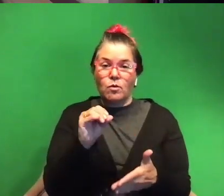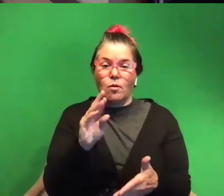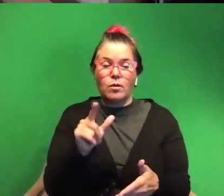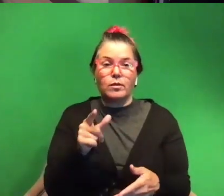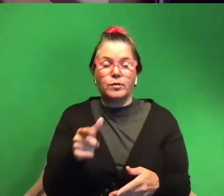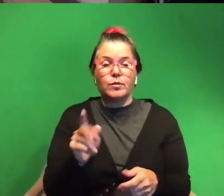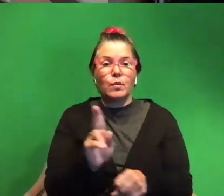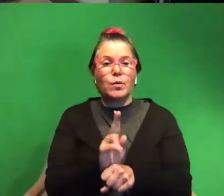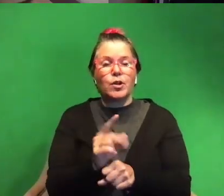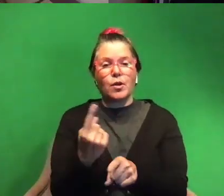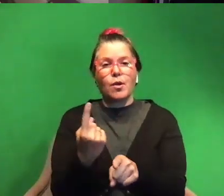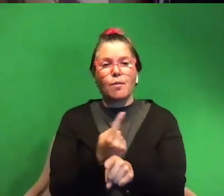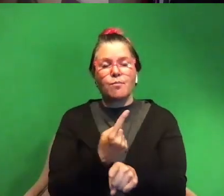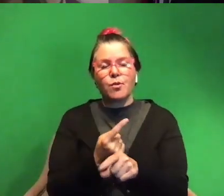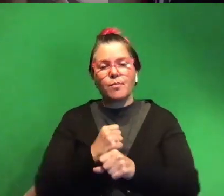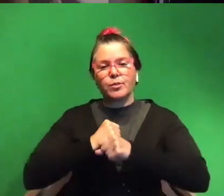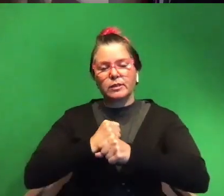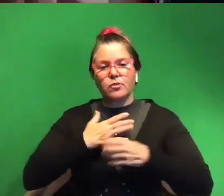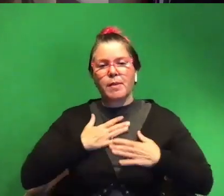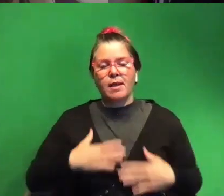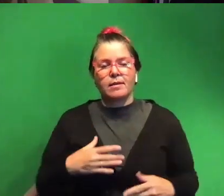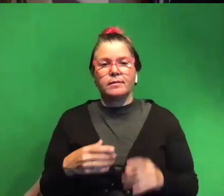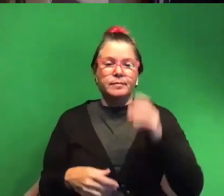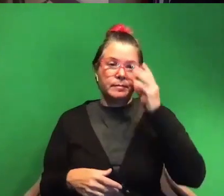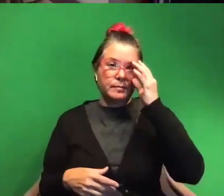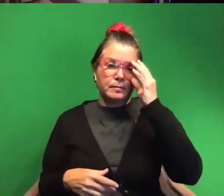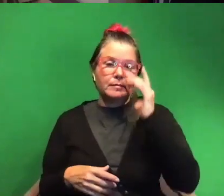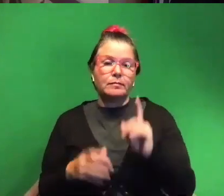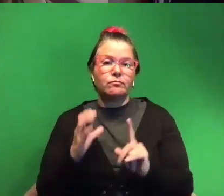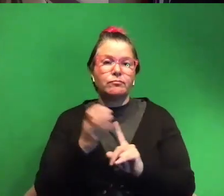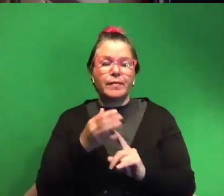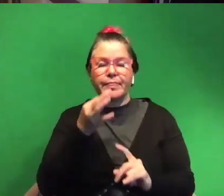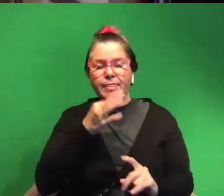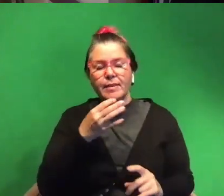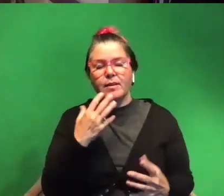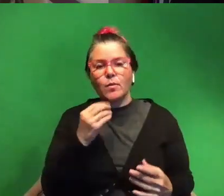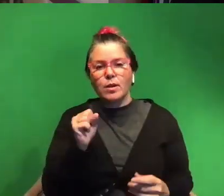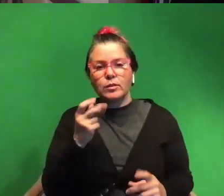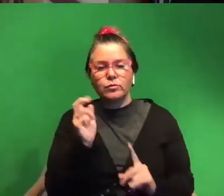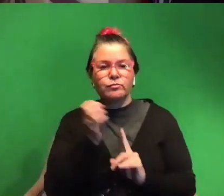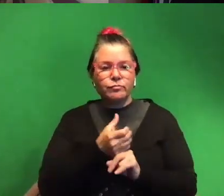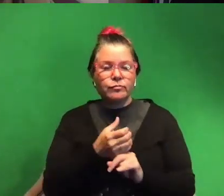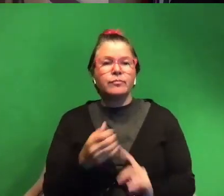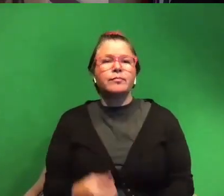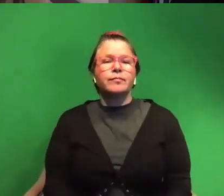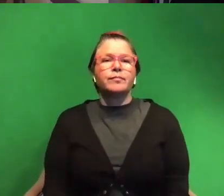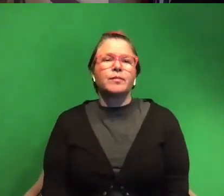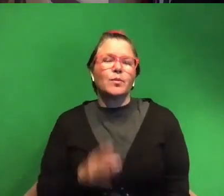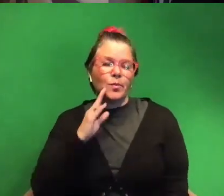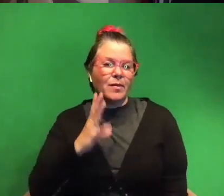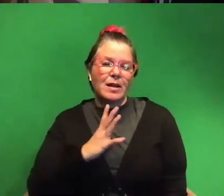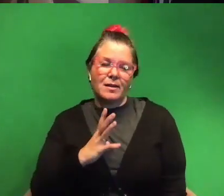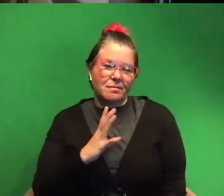wearing the appropriate protection on your body, like a thin wetsuit or something like that, you're going to be okay from